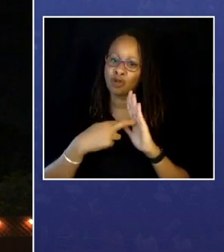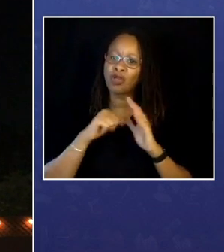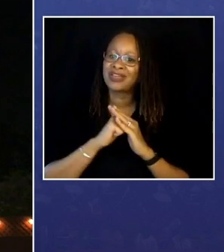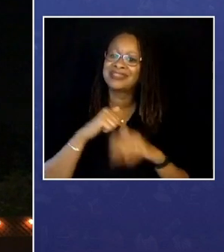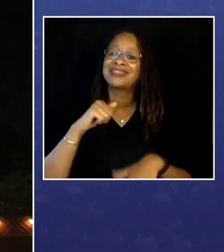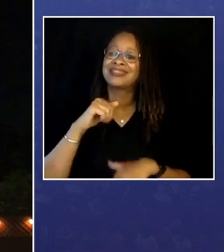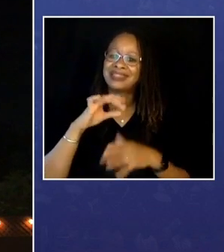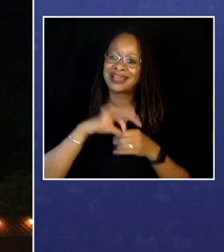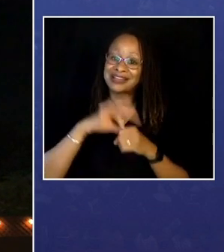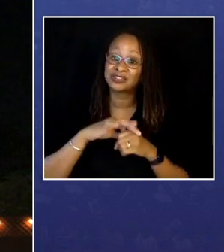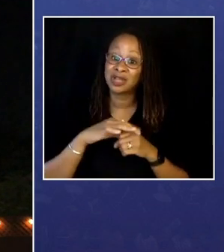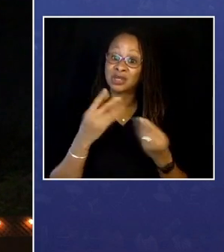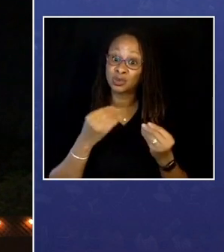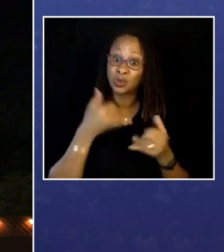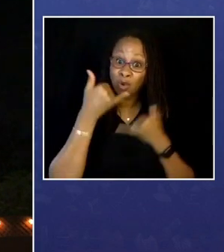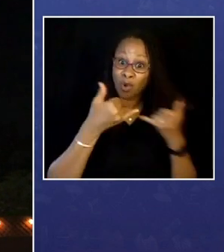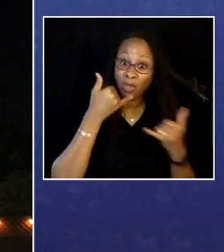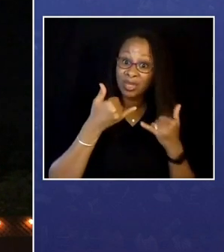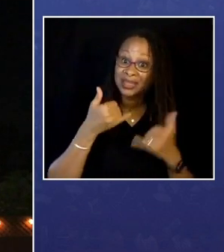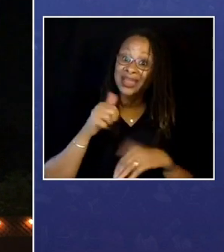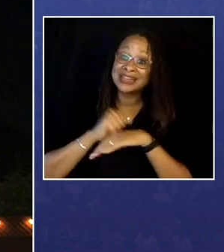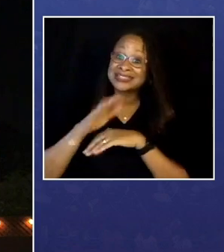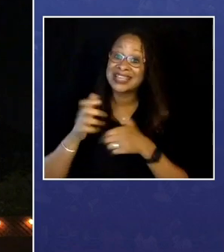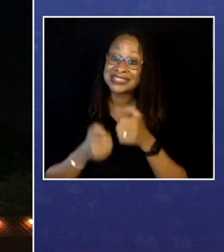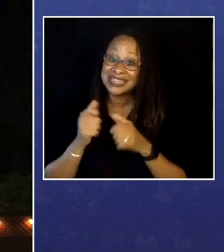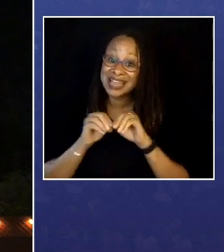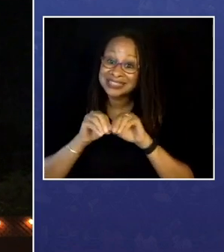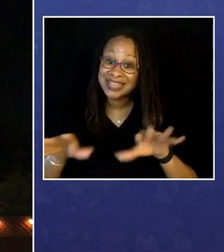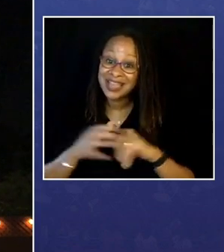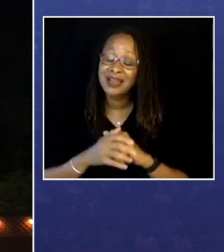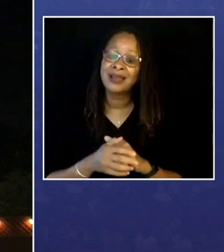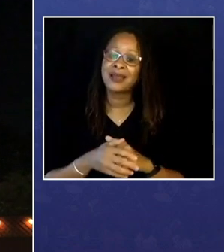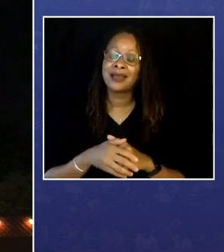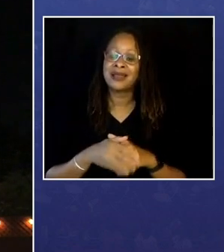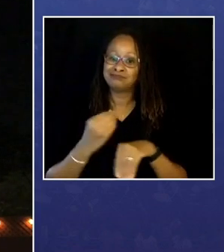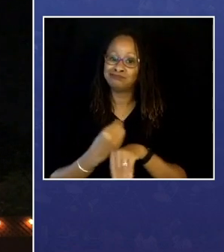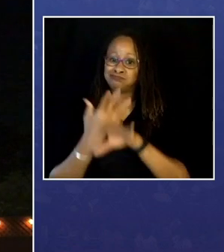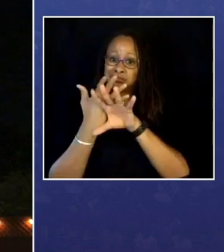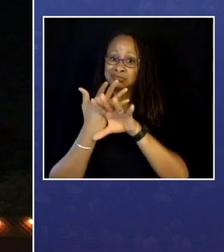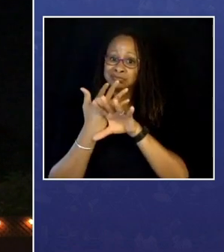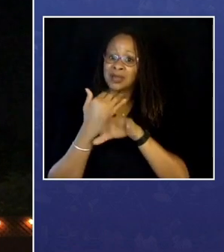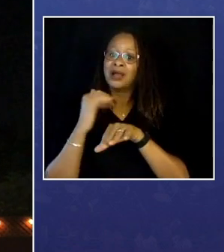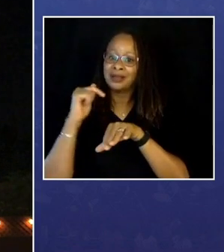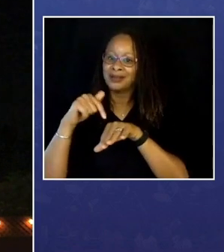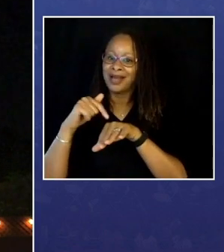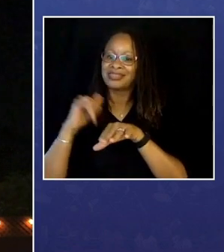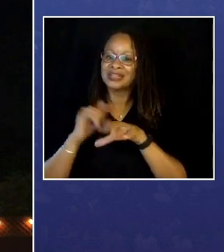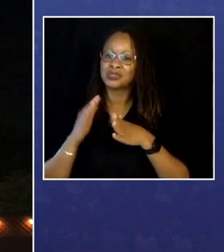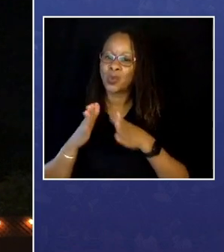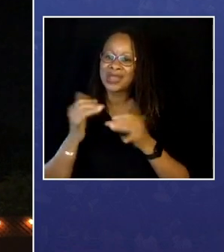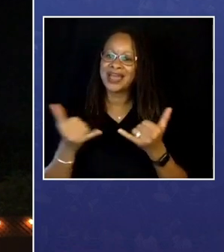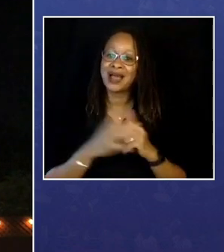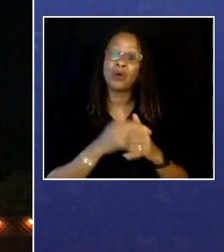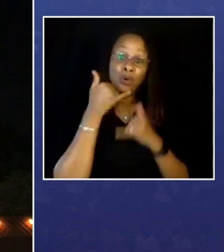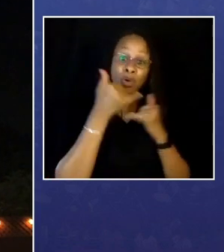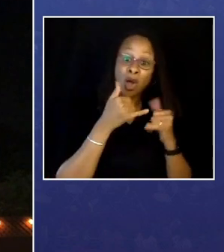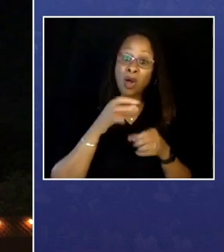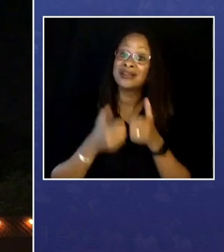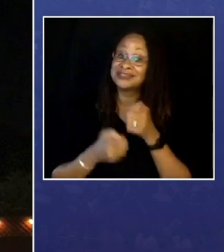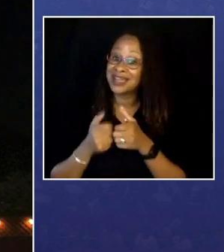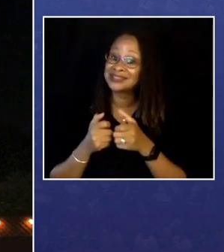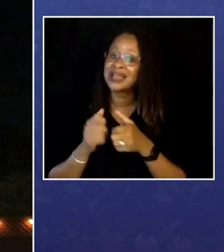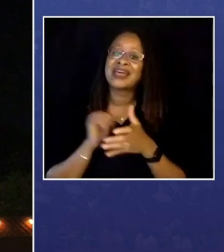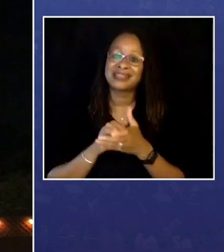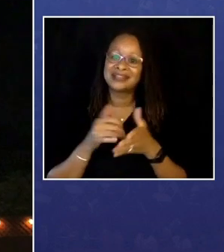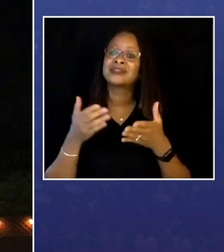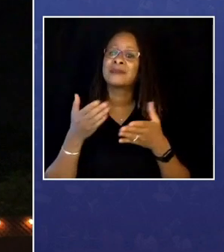live. Making calls and sending text messages. With in-person canvassing largely on hold, making calls and sending texts to voters is going to be one of the best ways